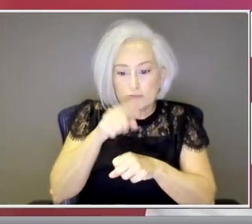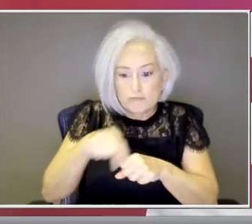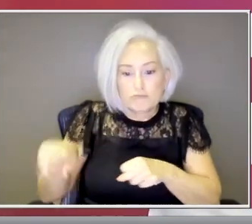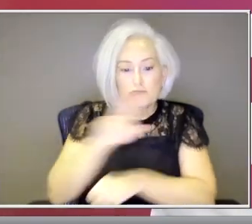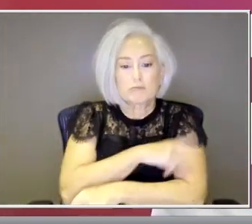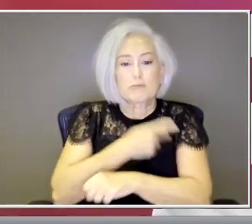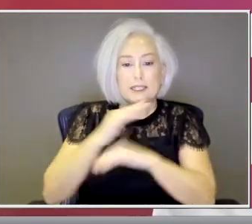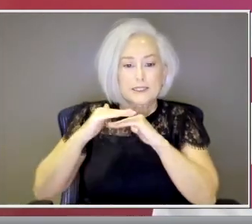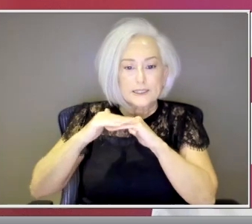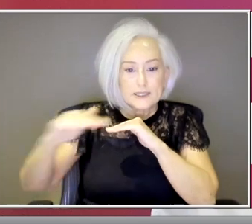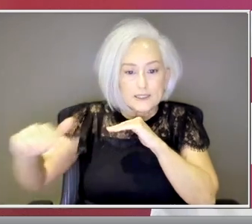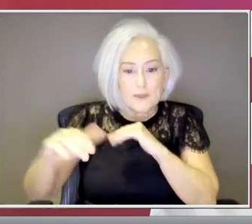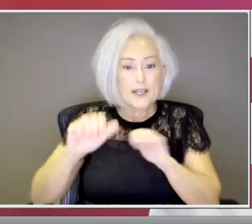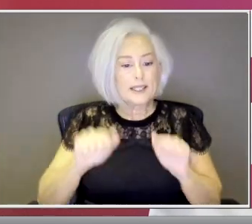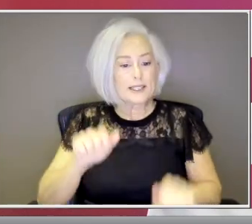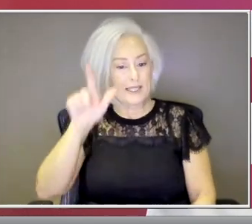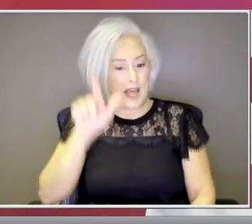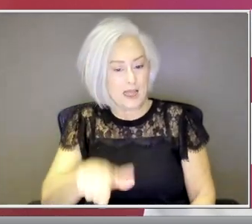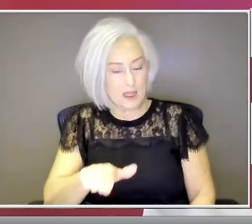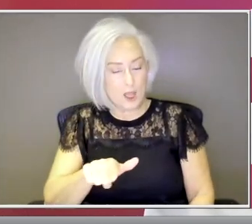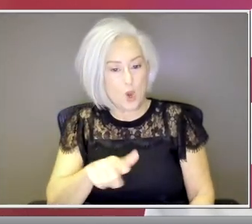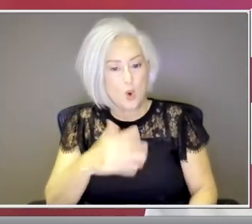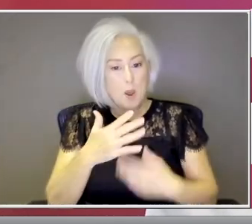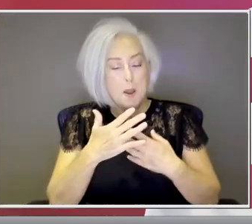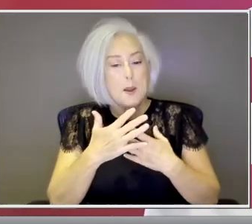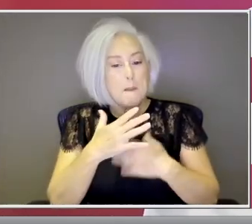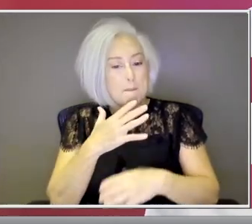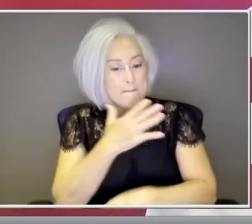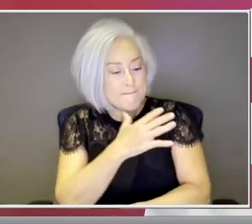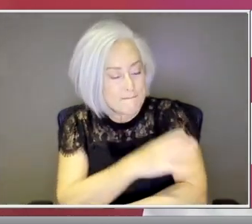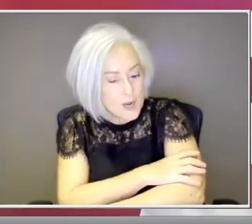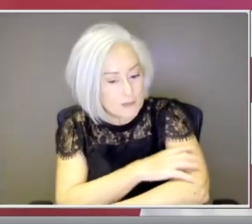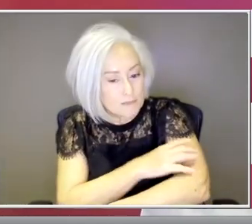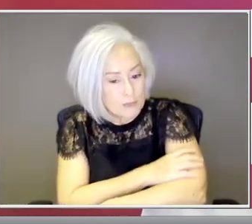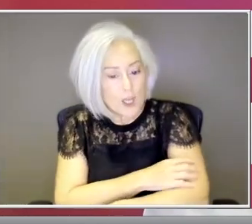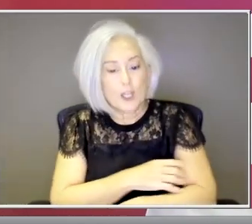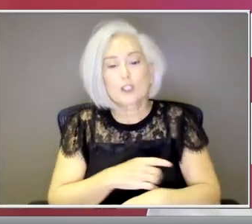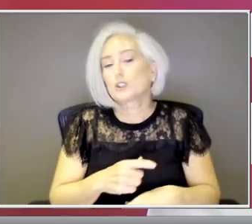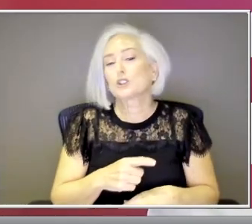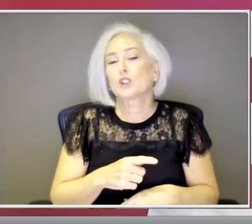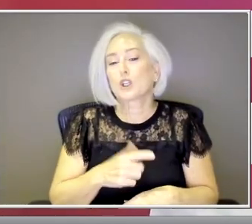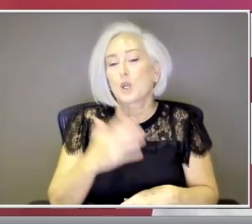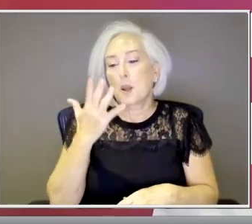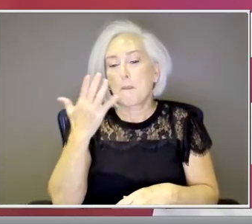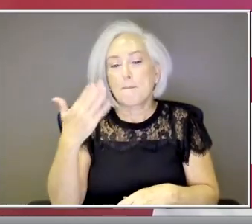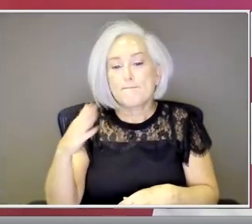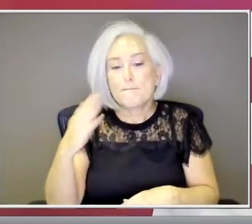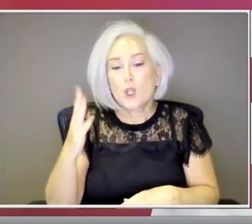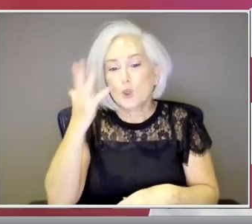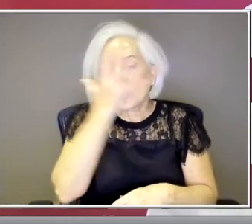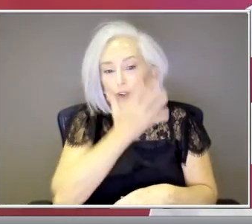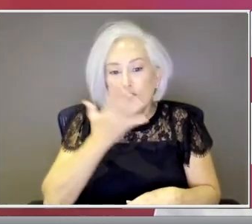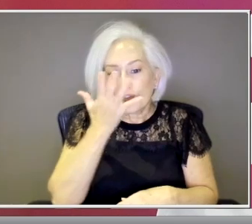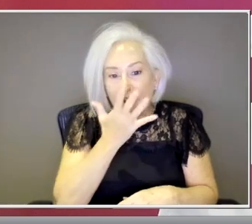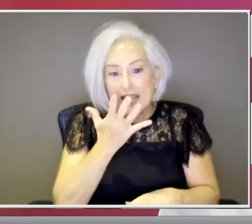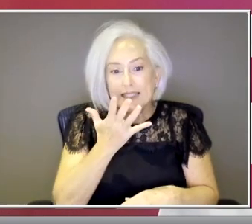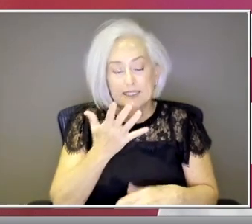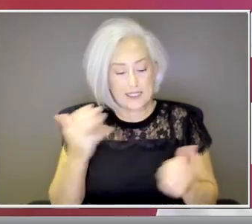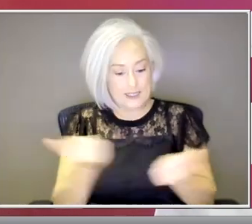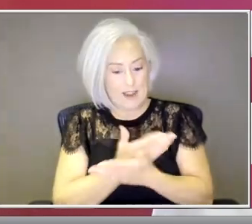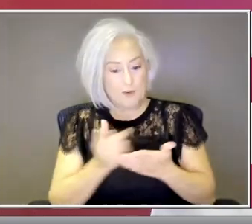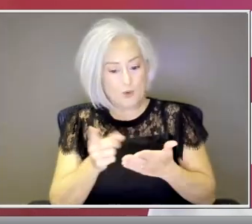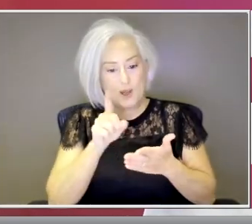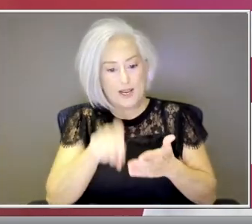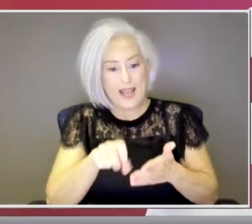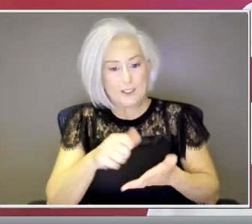pressure, they can be blue to the face, and so it's all hands on deck to relieve that right-sided pressure of the heart, to get it to